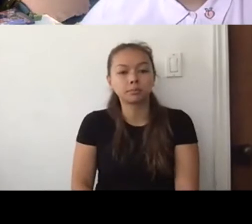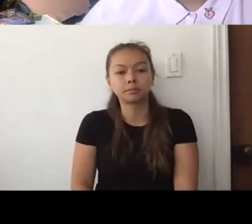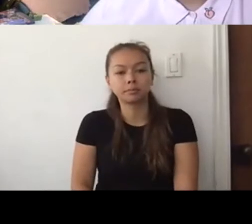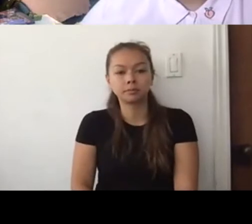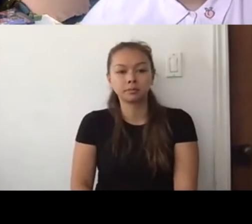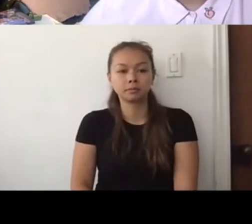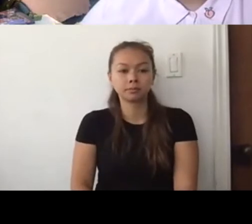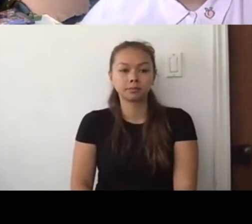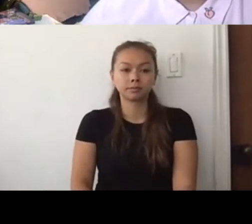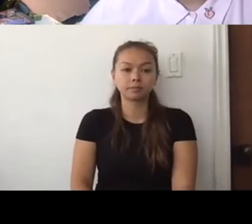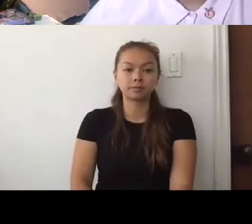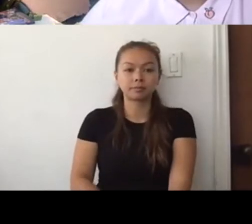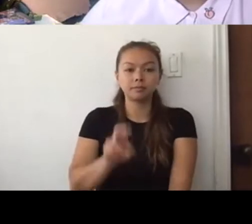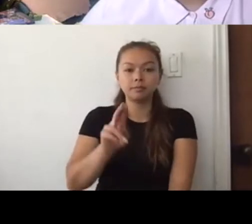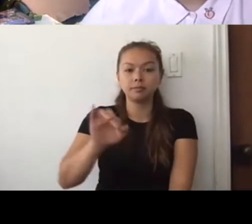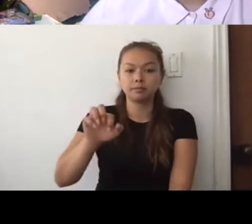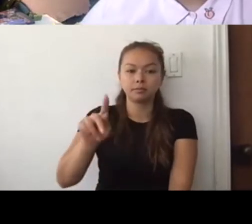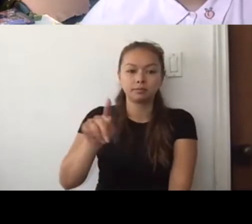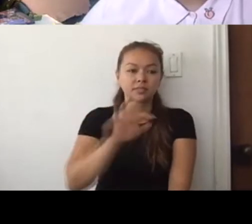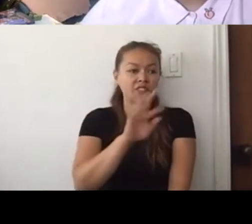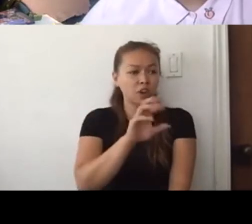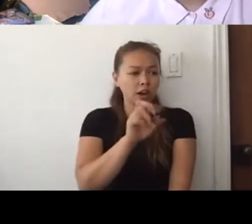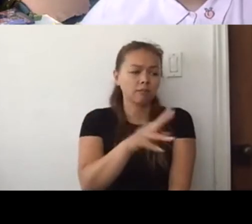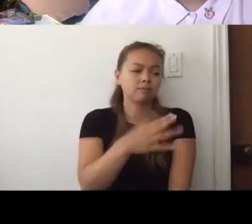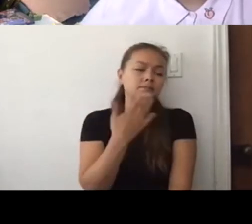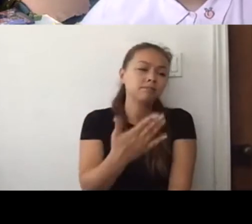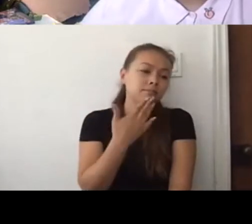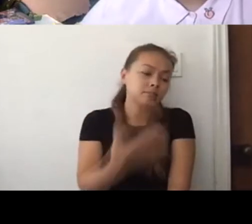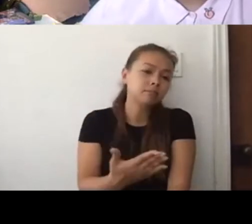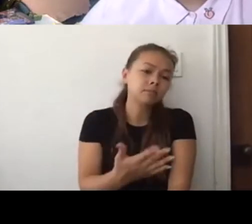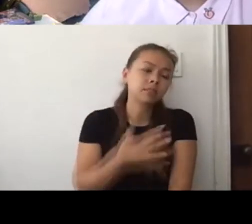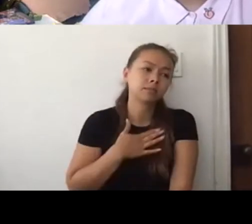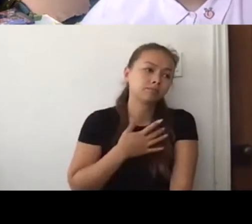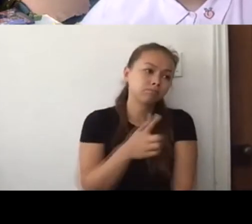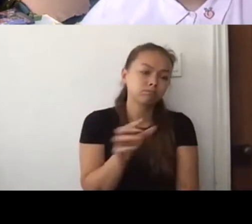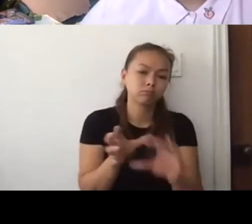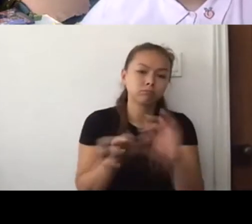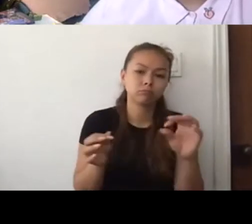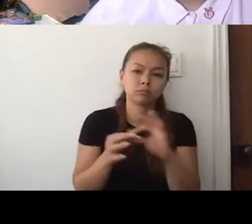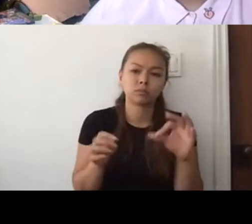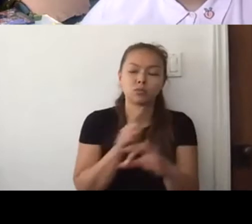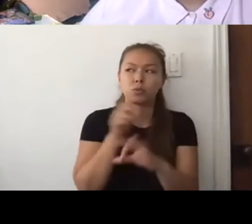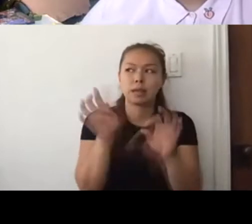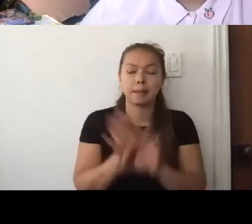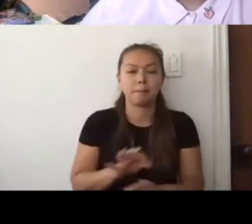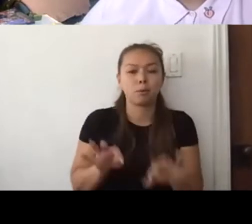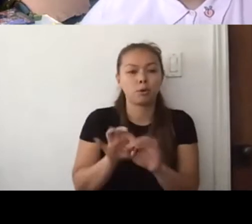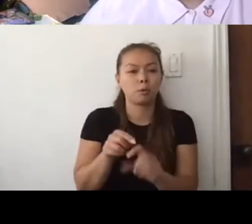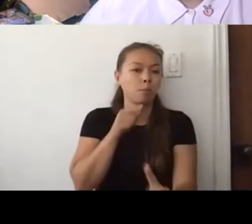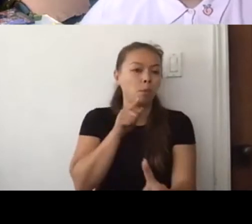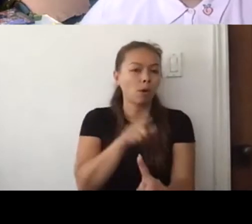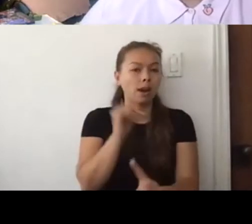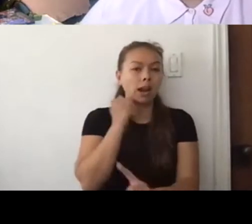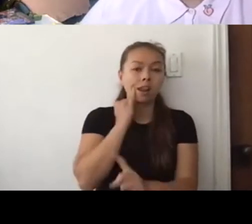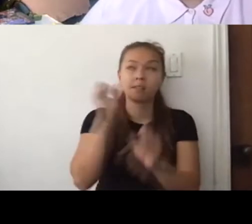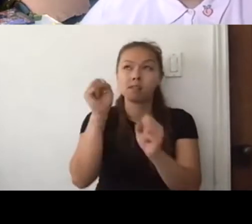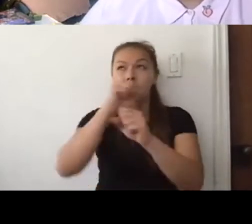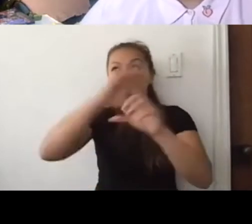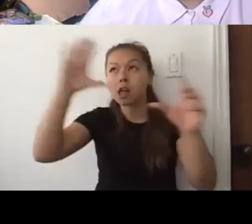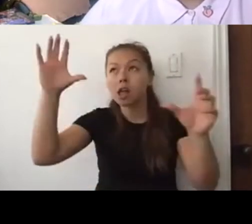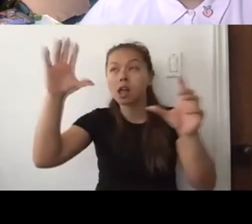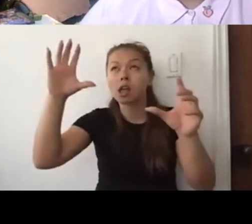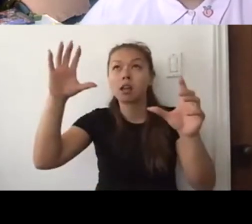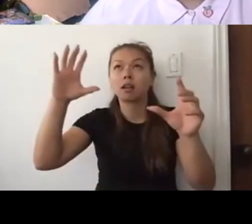Thanks so much, Fran. I really appreciate that. And I think that's such an important point when we look at institutions, systems, and ideologies that are informed